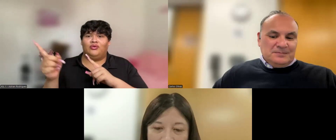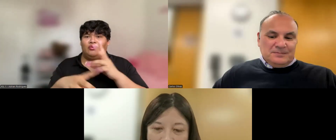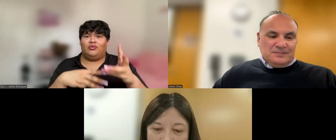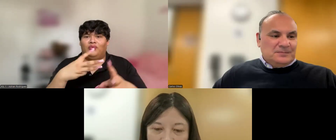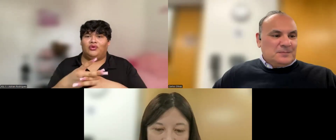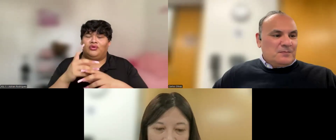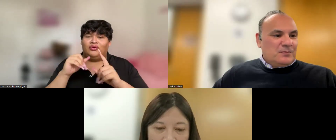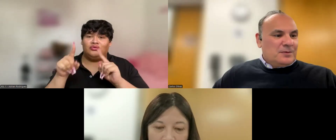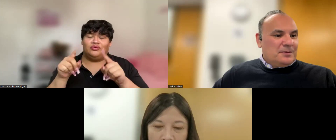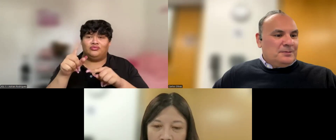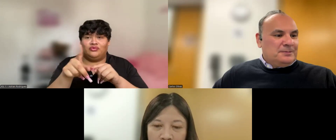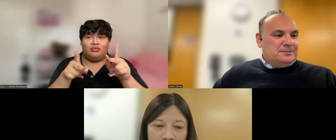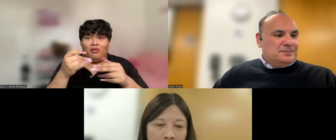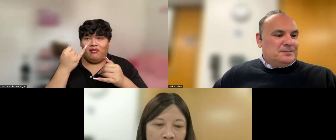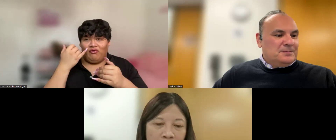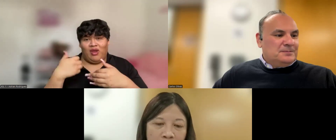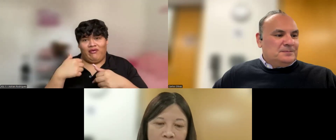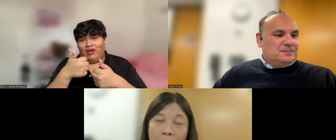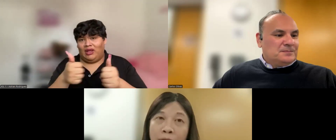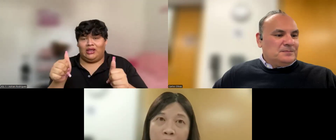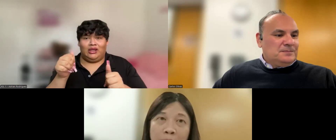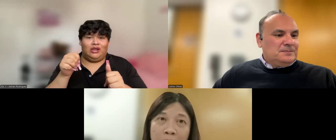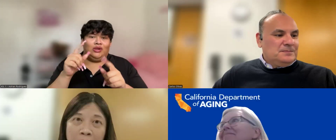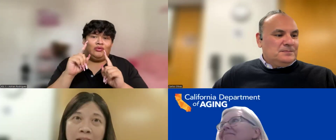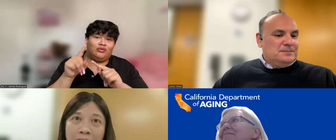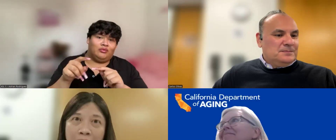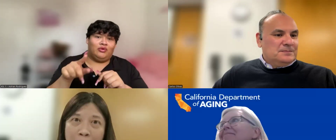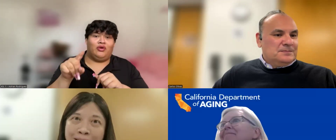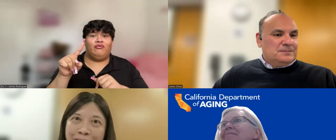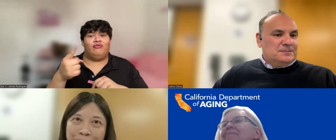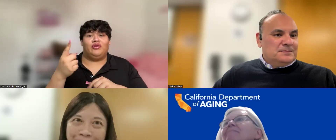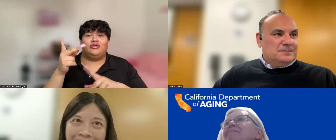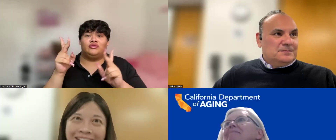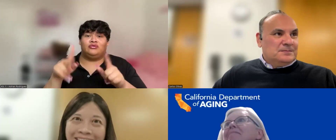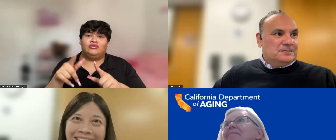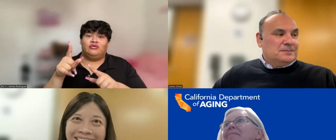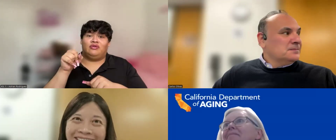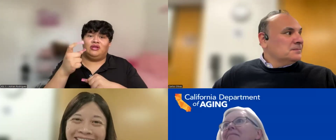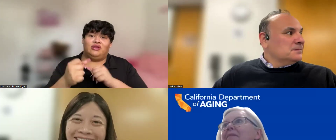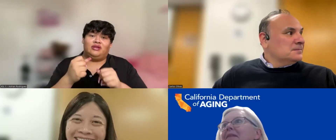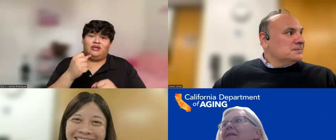Carol, I'll hand it over to you to start our first public comment of the year.